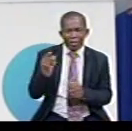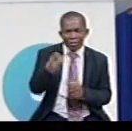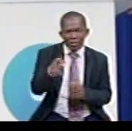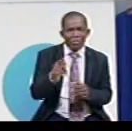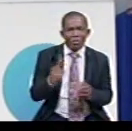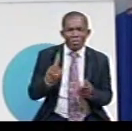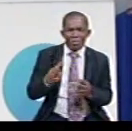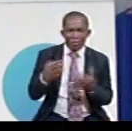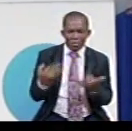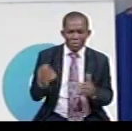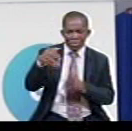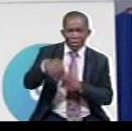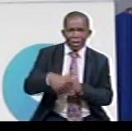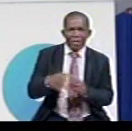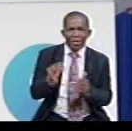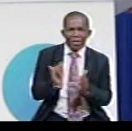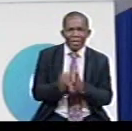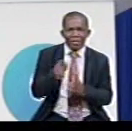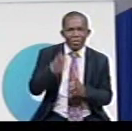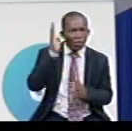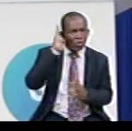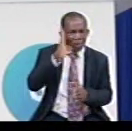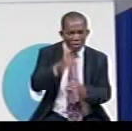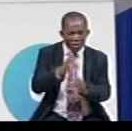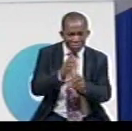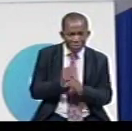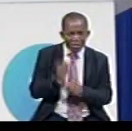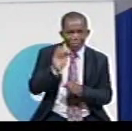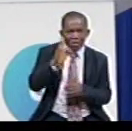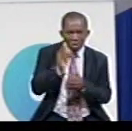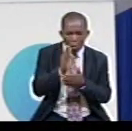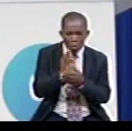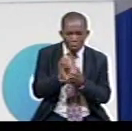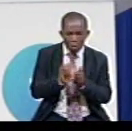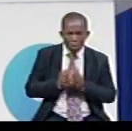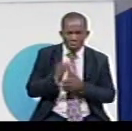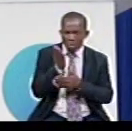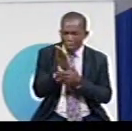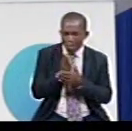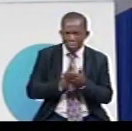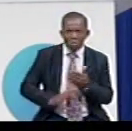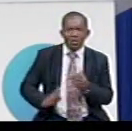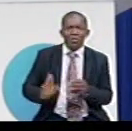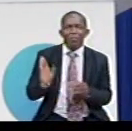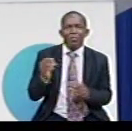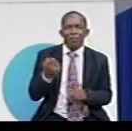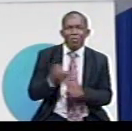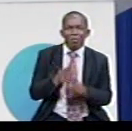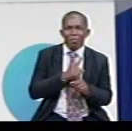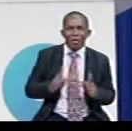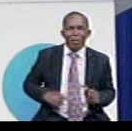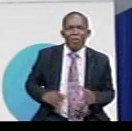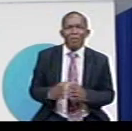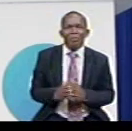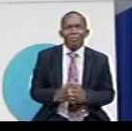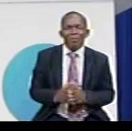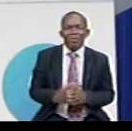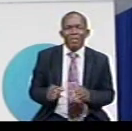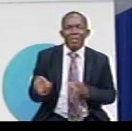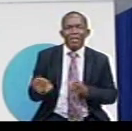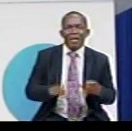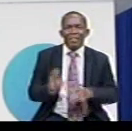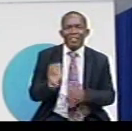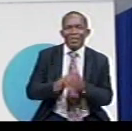You will have your fair share of the blessings of the Lord. In Acts 10:38, the Bible says, how